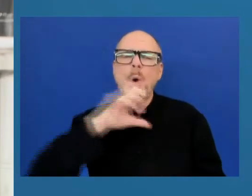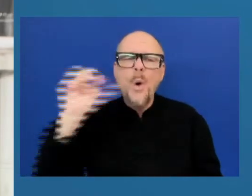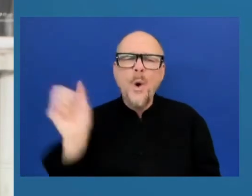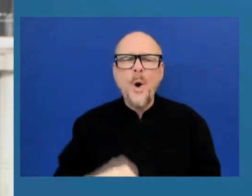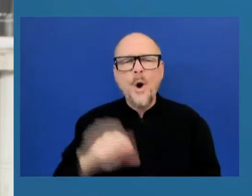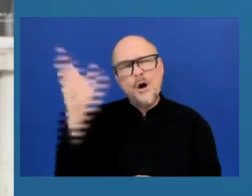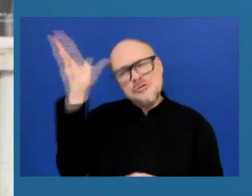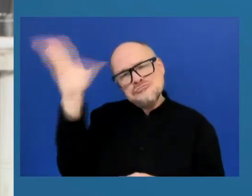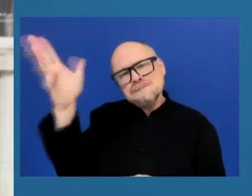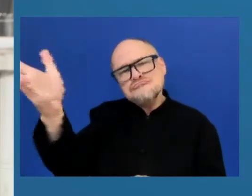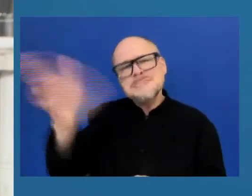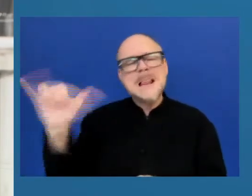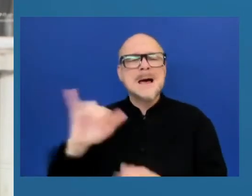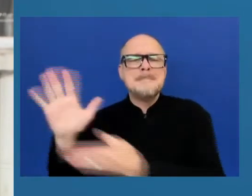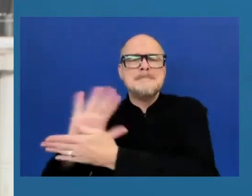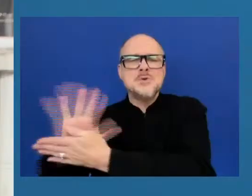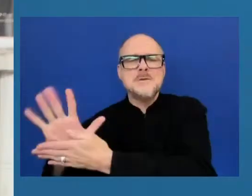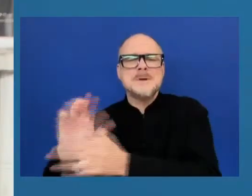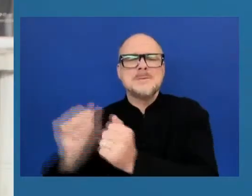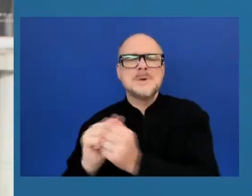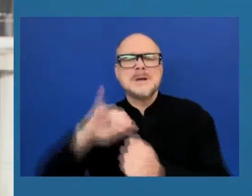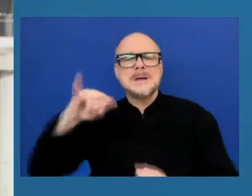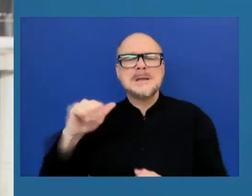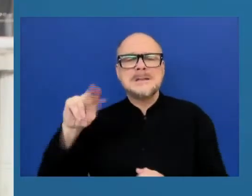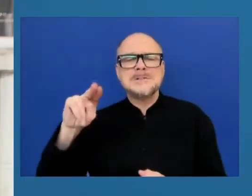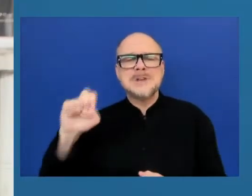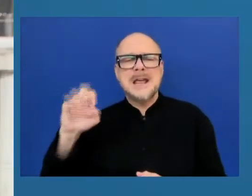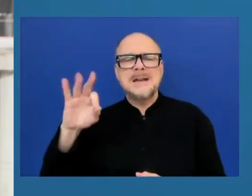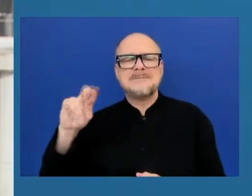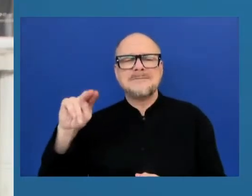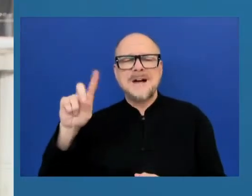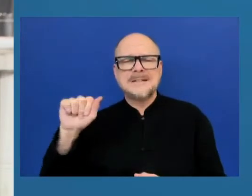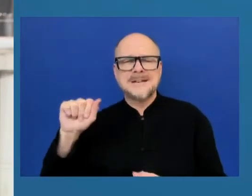Fonda. Only the really old people caught that.